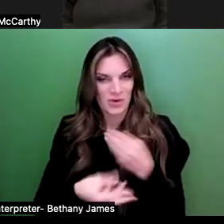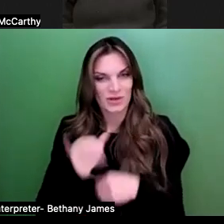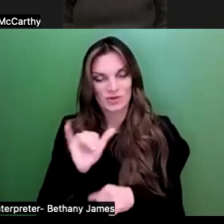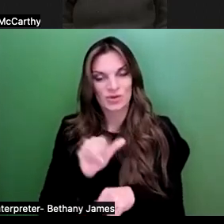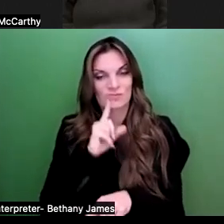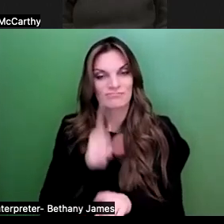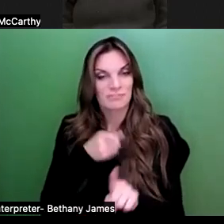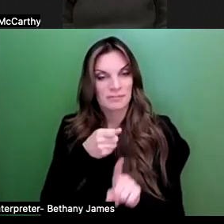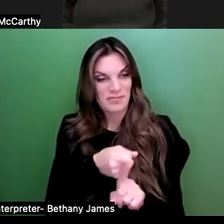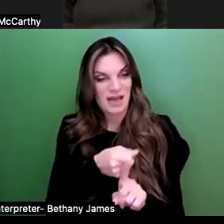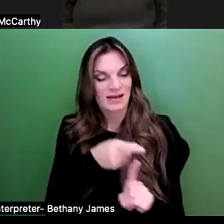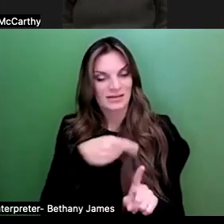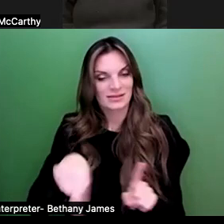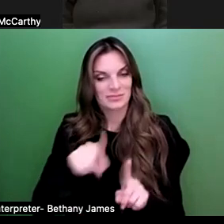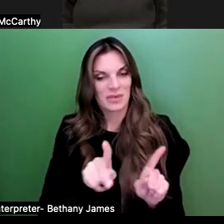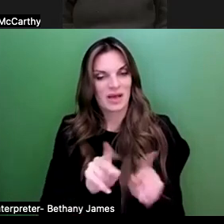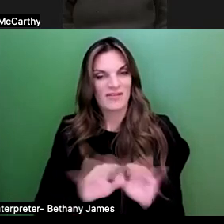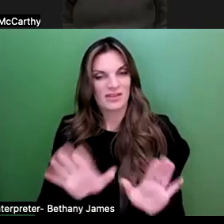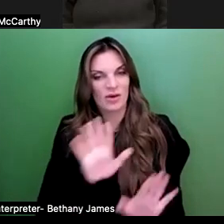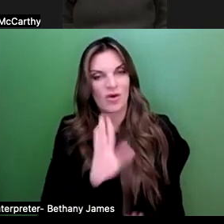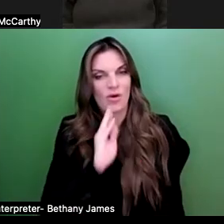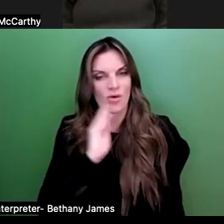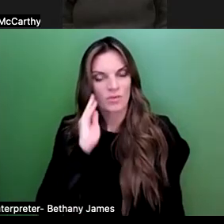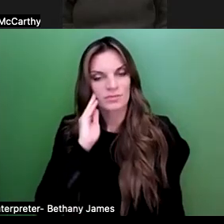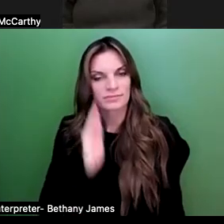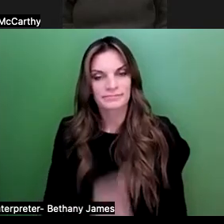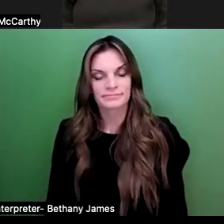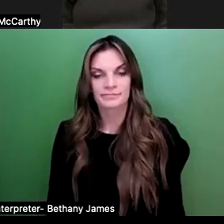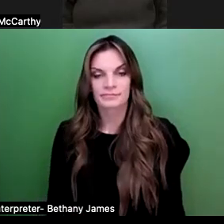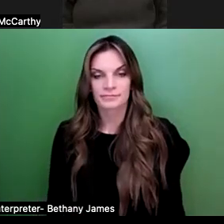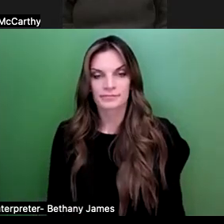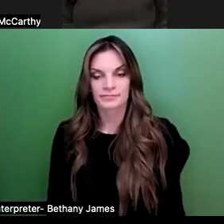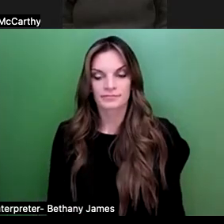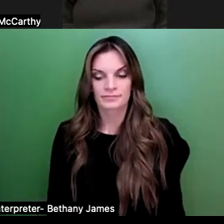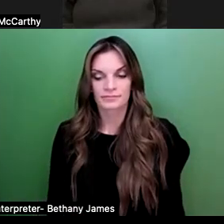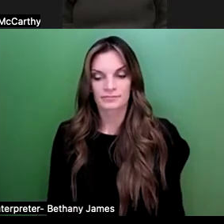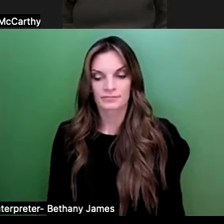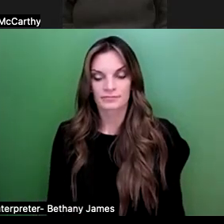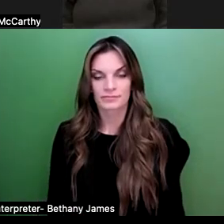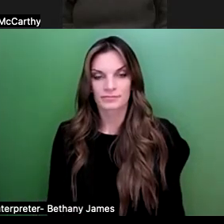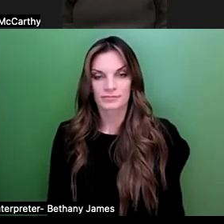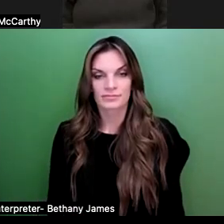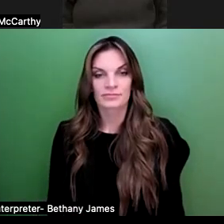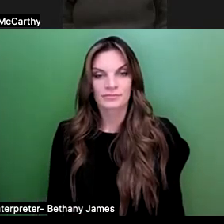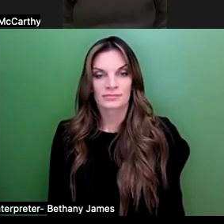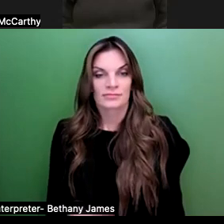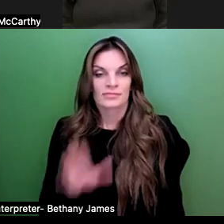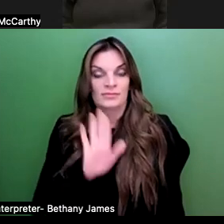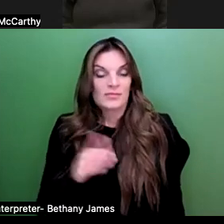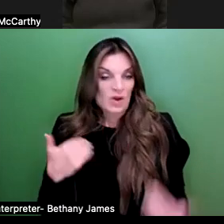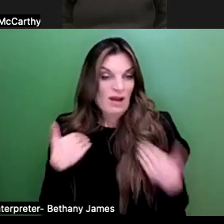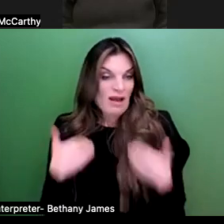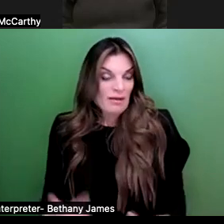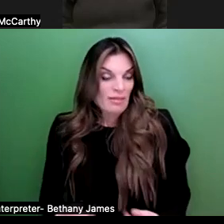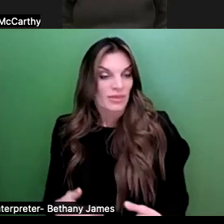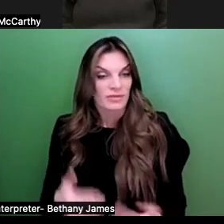impacting people in ways that impacts their homes. And I think and their health, you know, when food